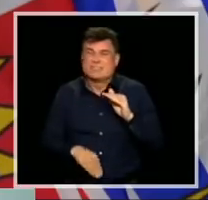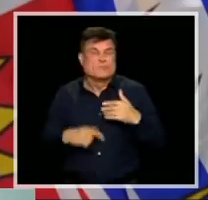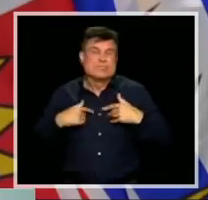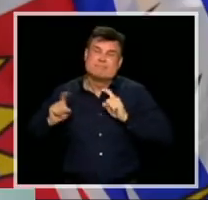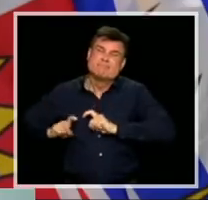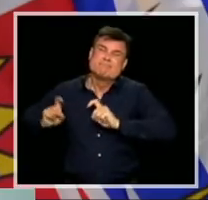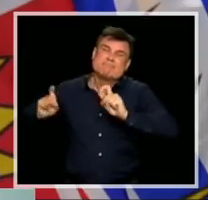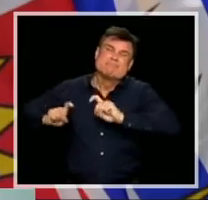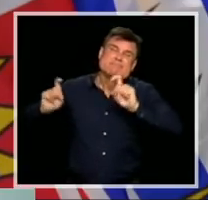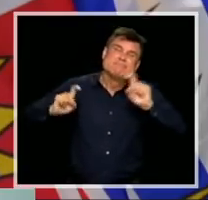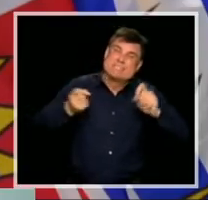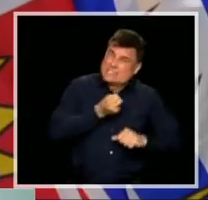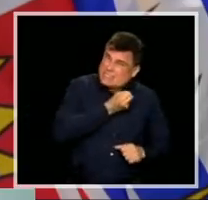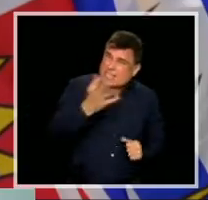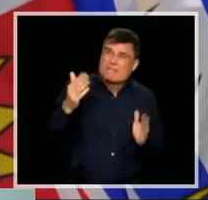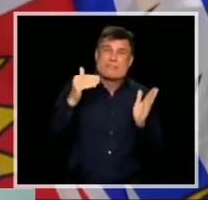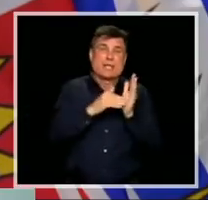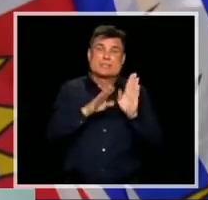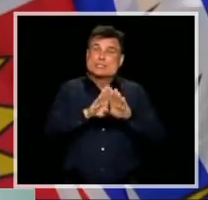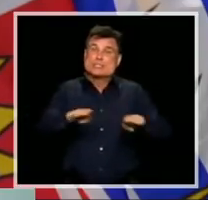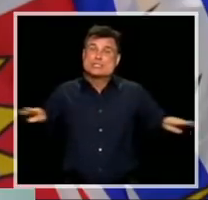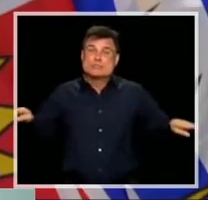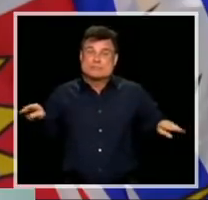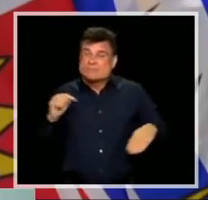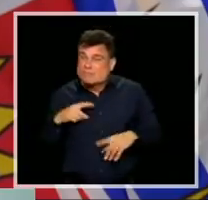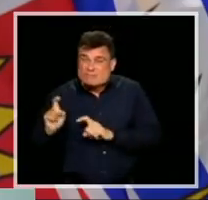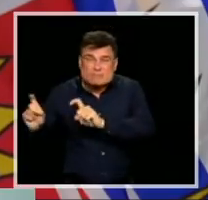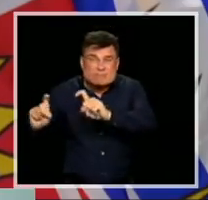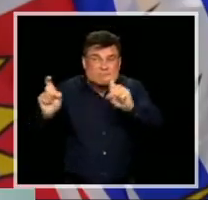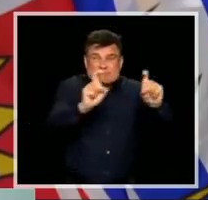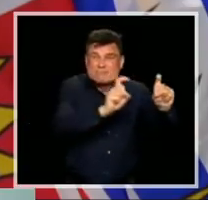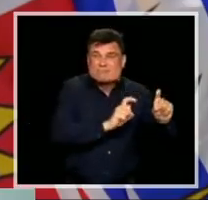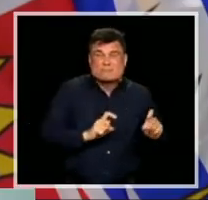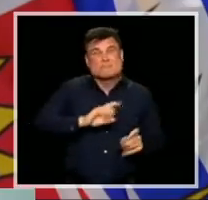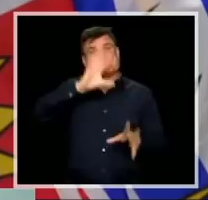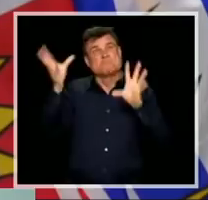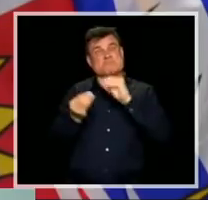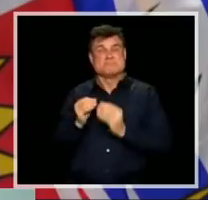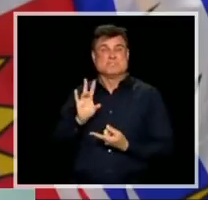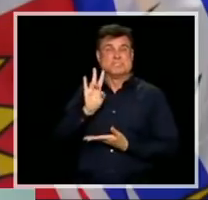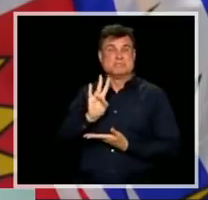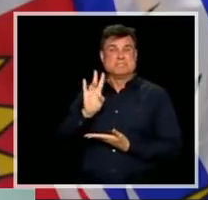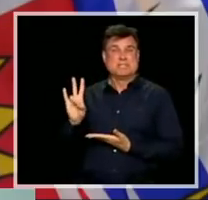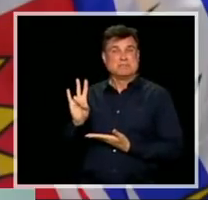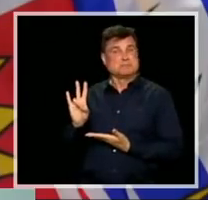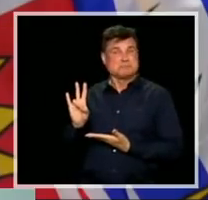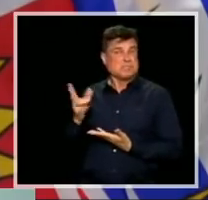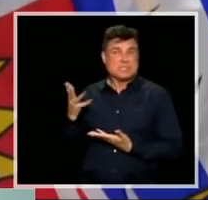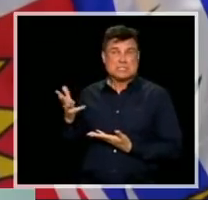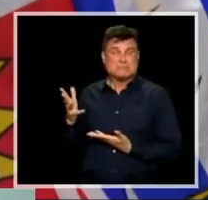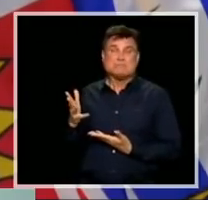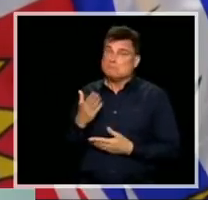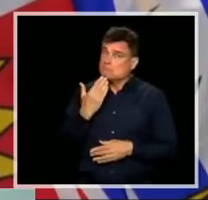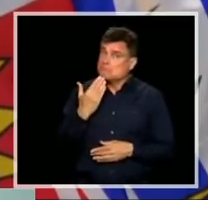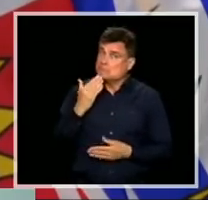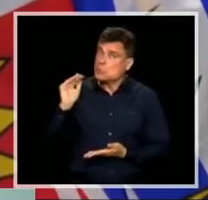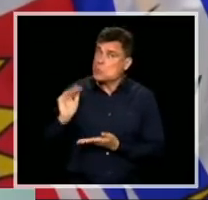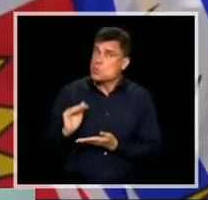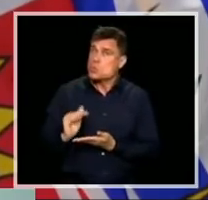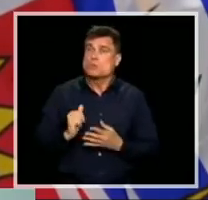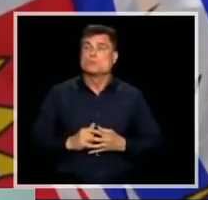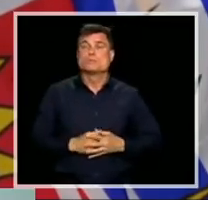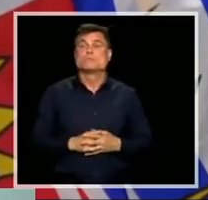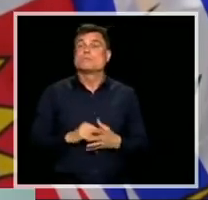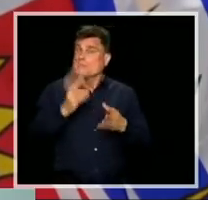support those children and families who need it. And there are many of those around this province. But it is a